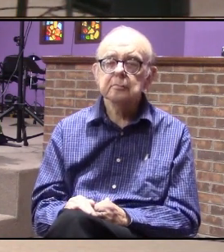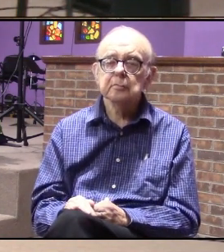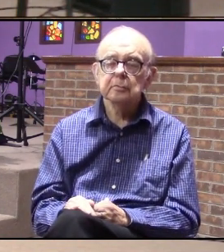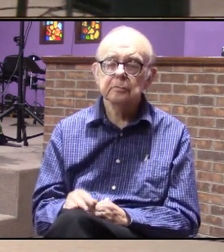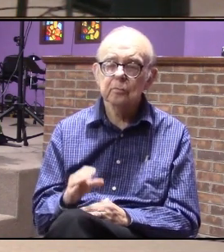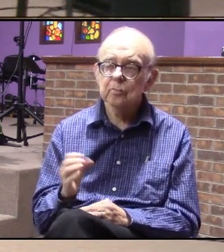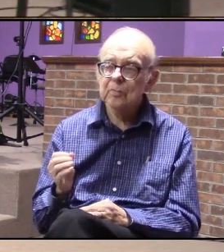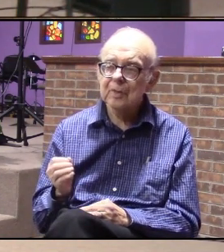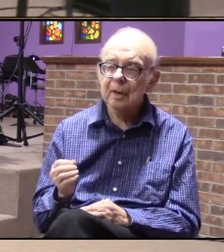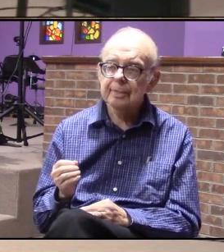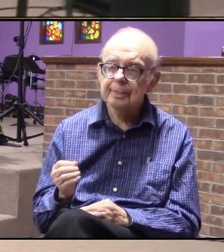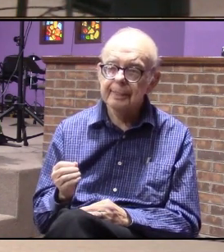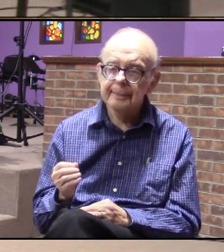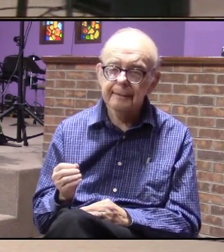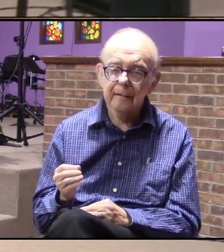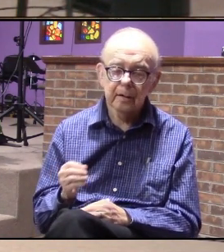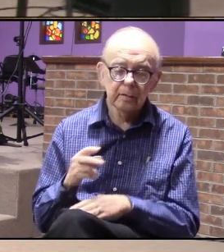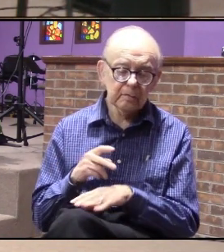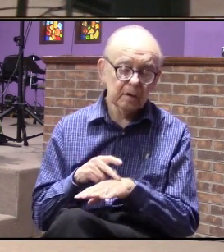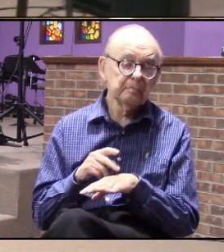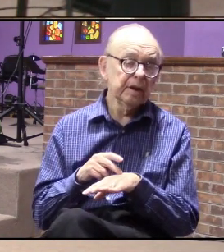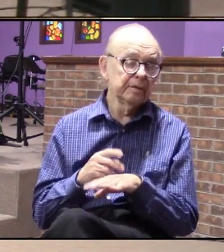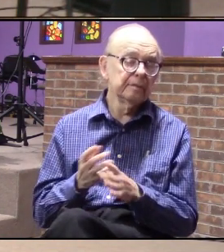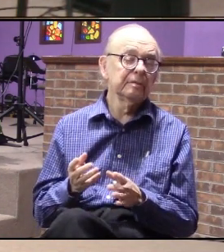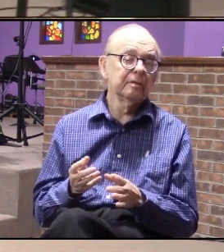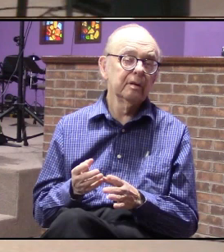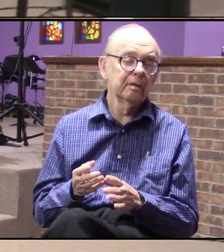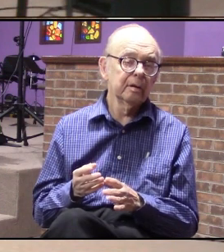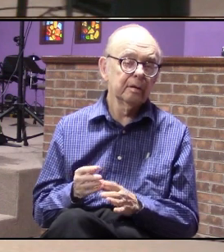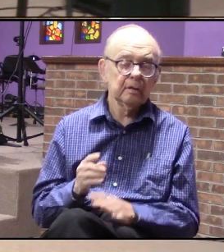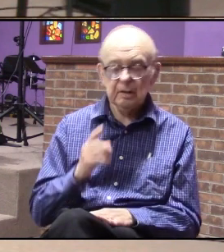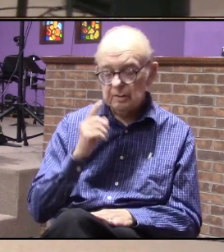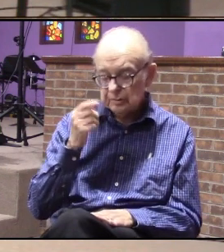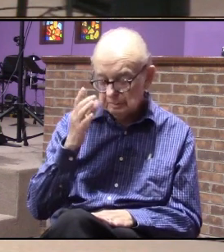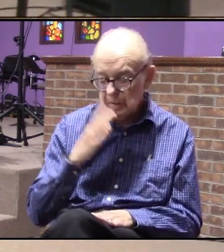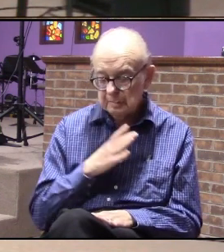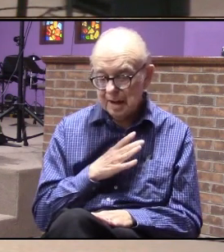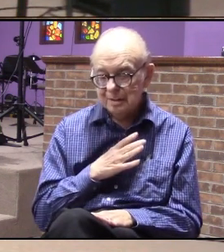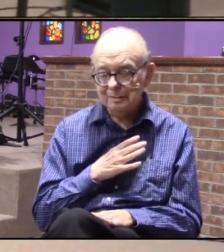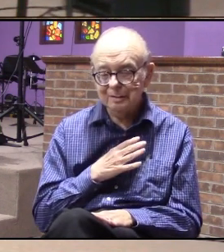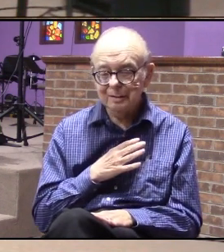And Peter, being the smart guy he is,